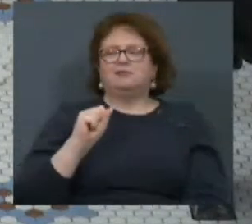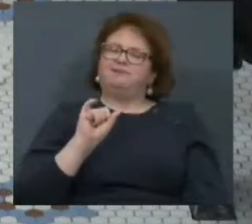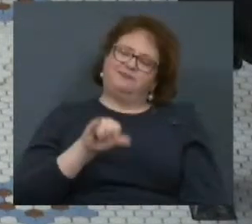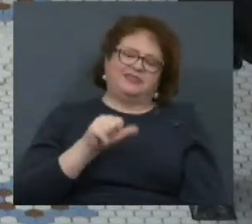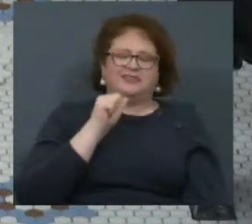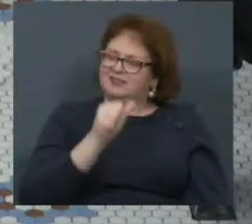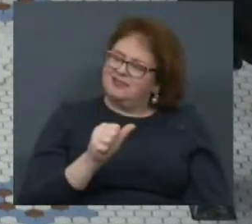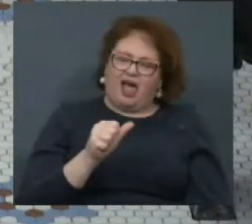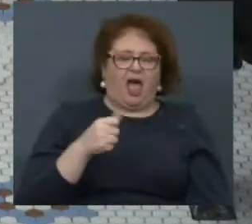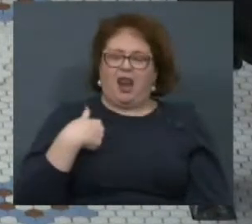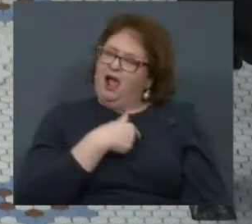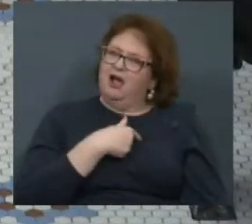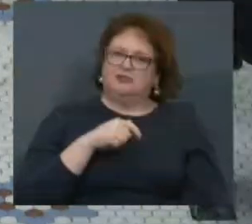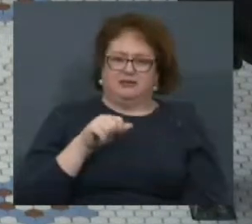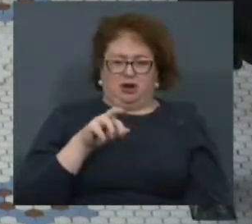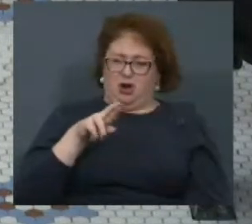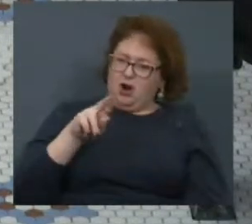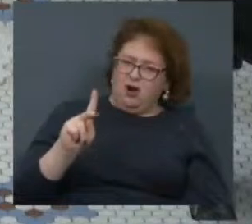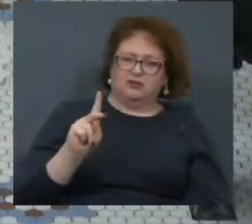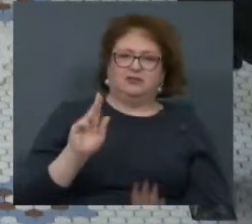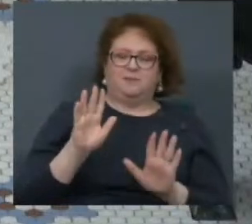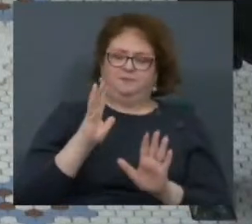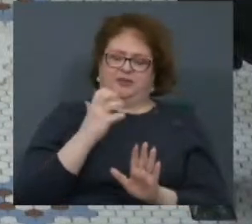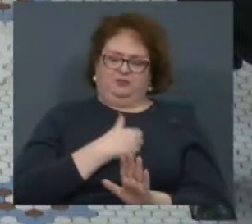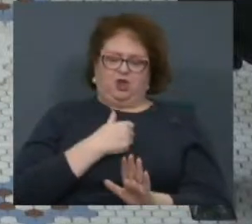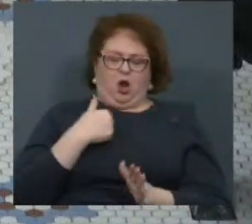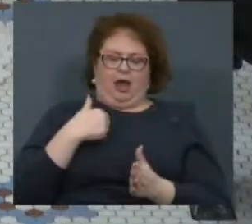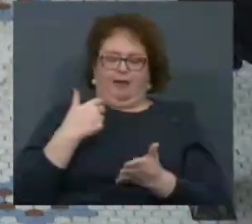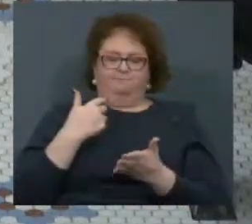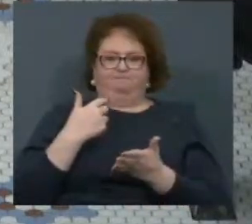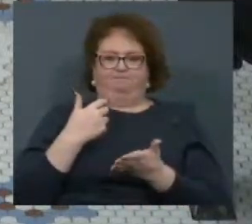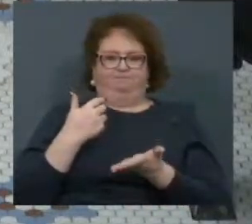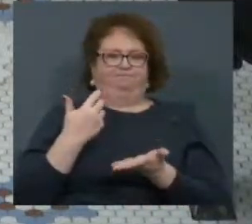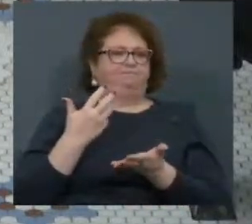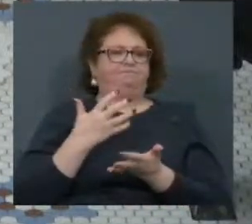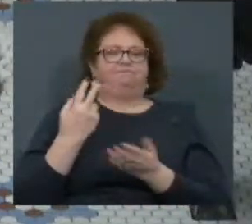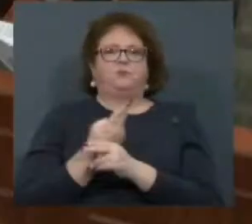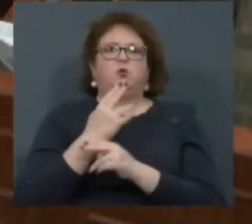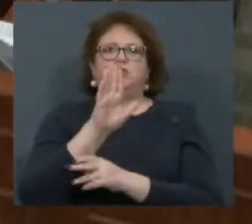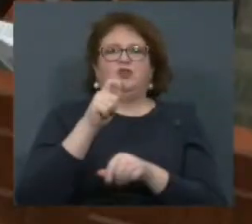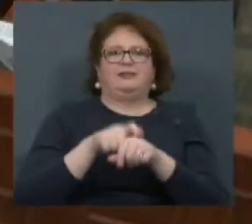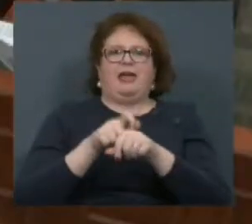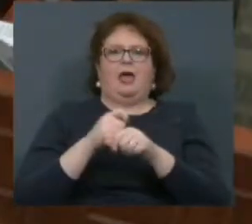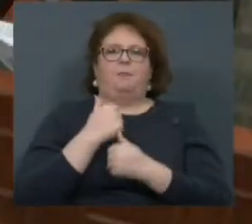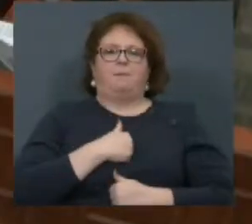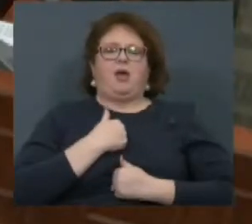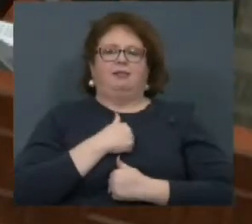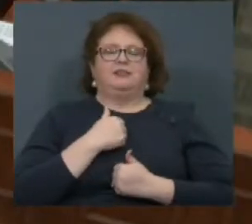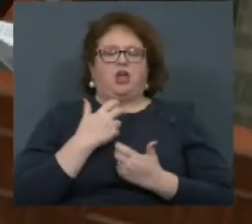ridiculous. And thank you so much for your time. I'm sorry I took too much. I apologize to everybody.